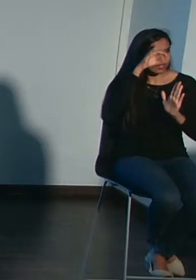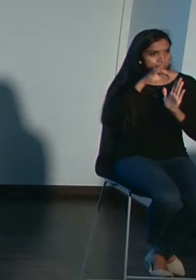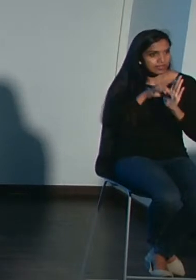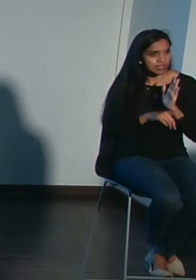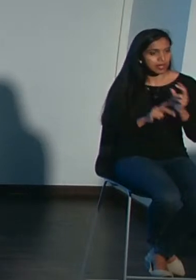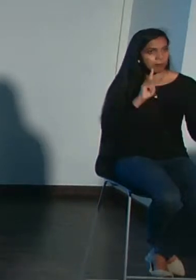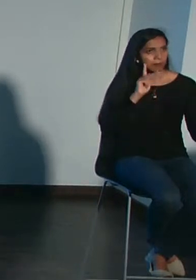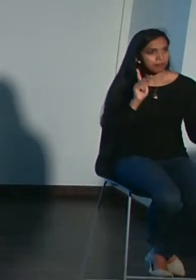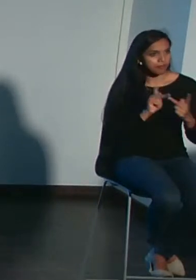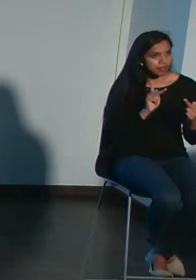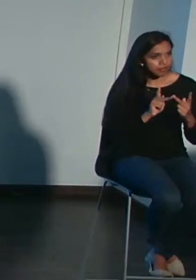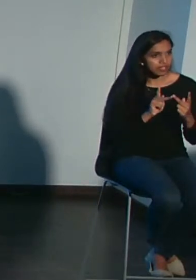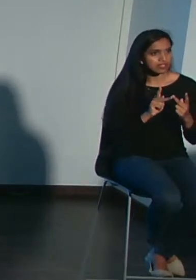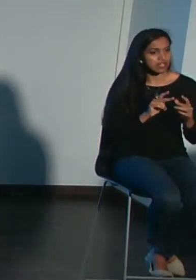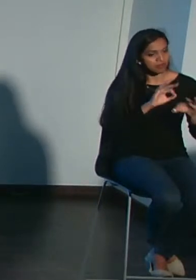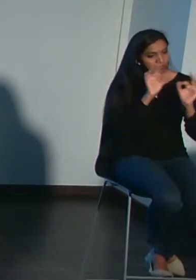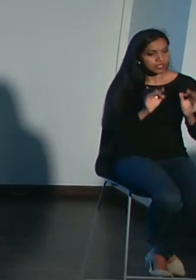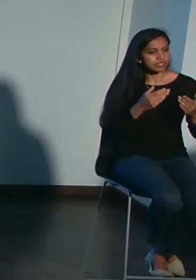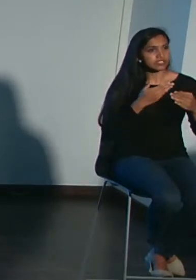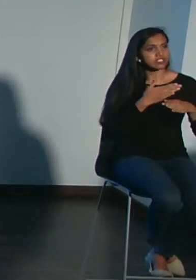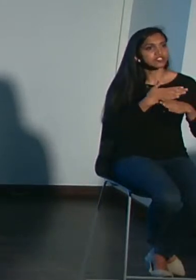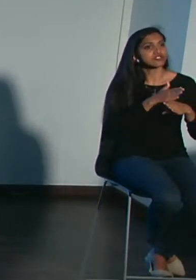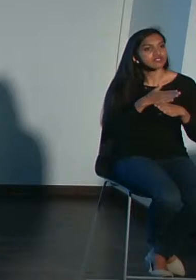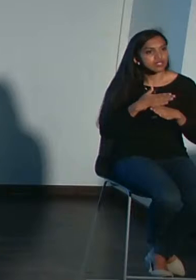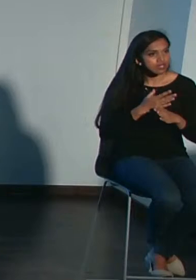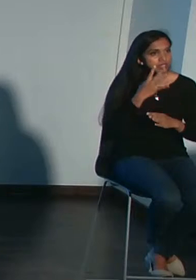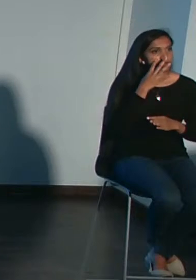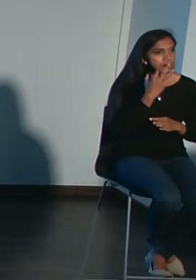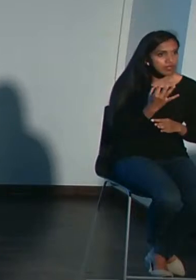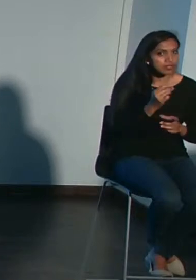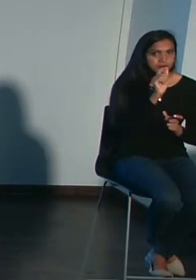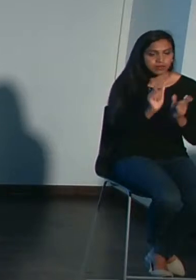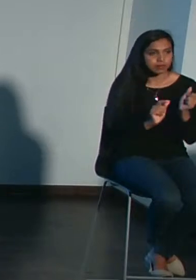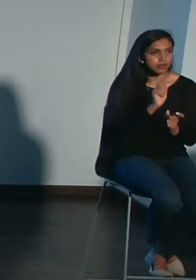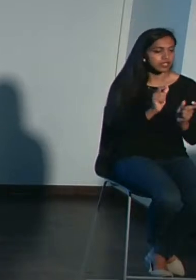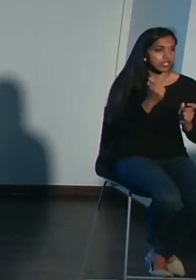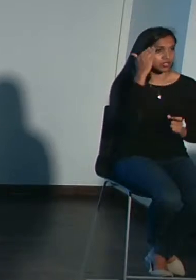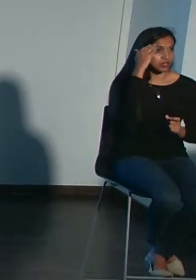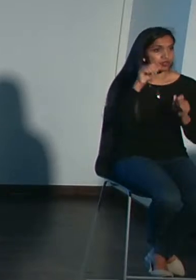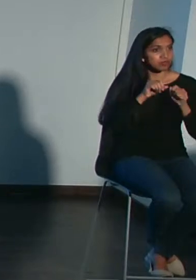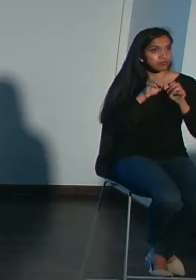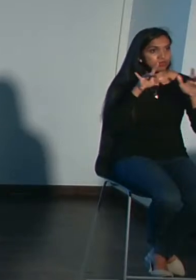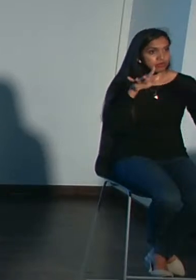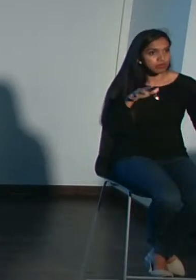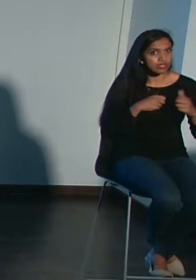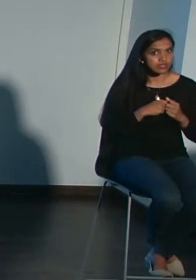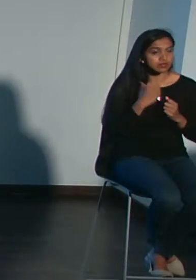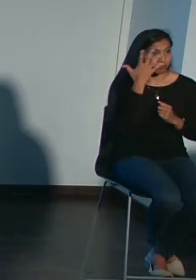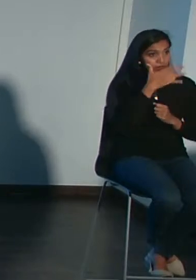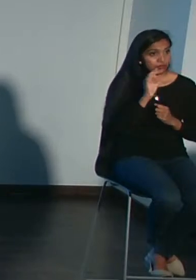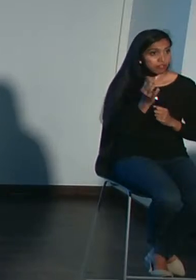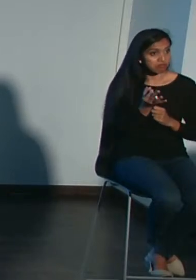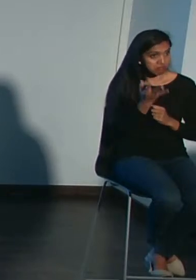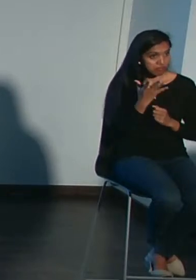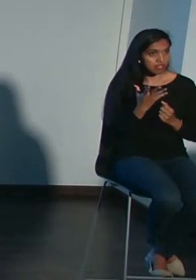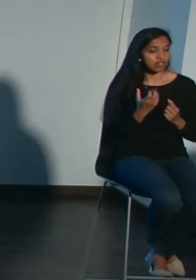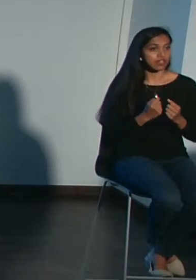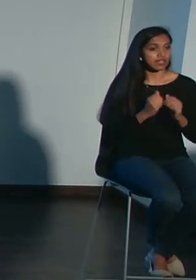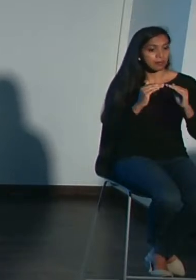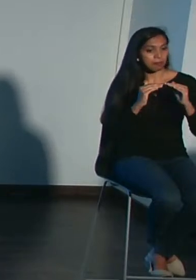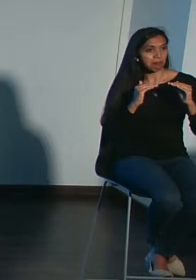that is ready to be shared with the public. And it's always amazing, it's always great, it's always raising the